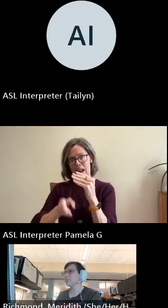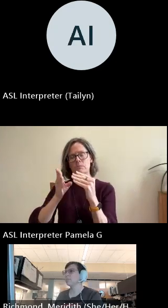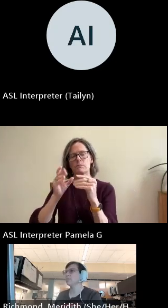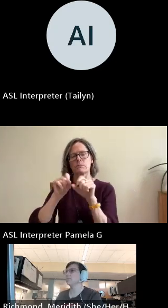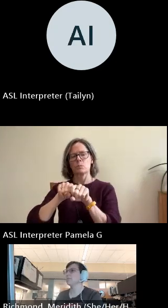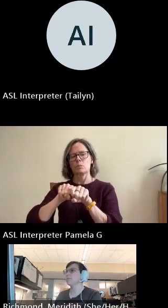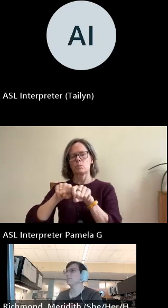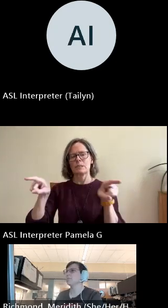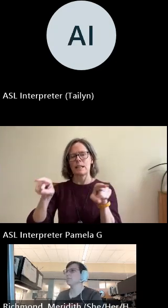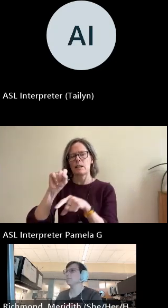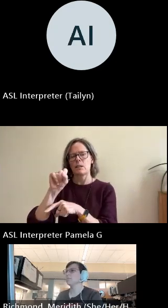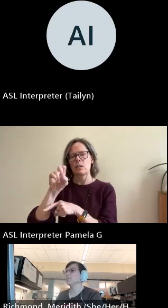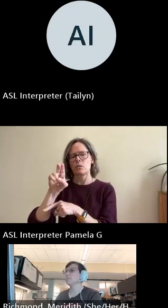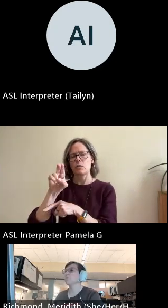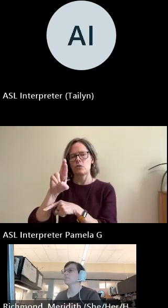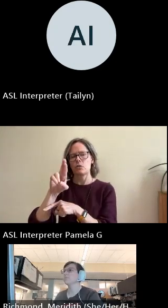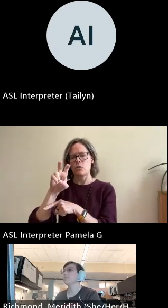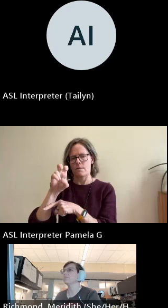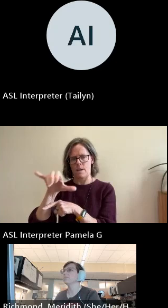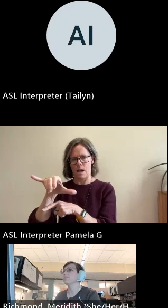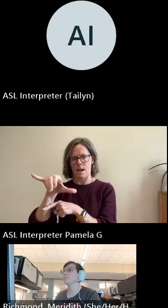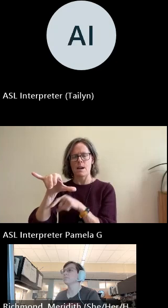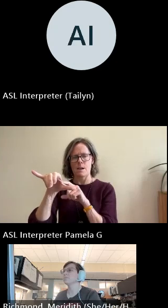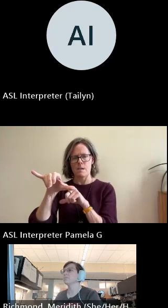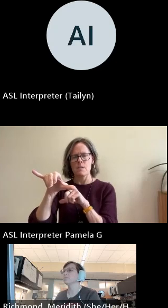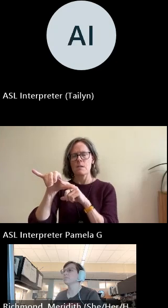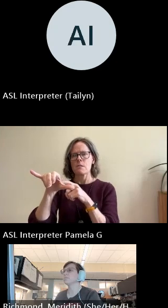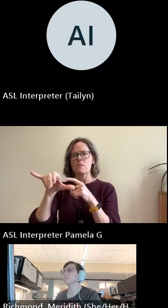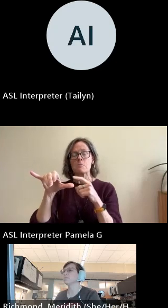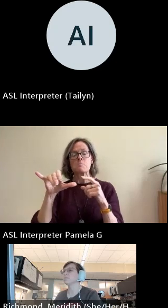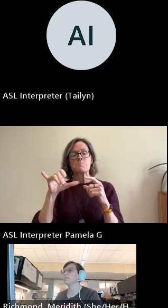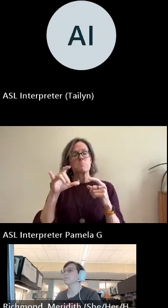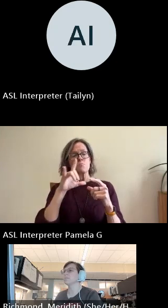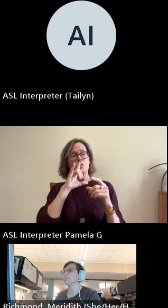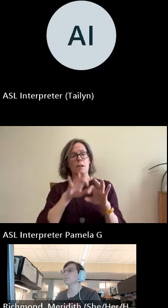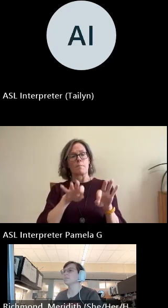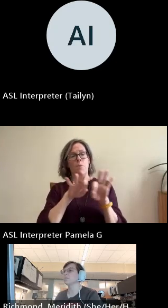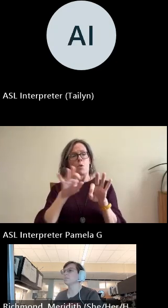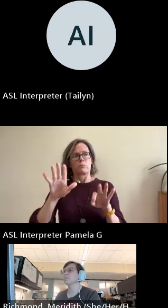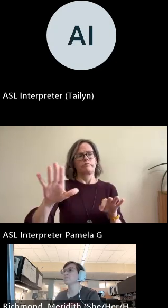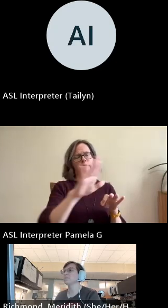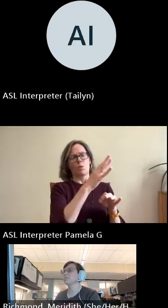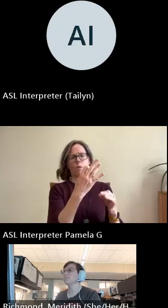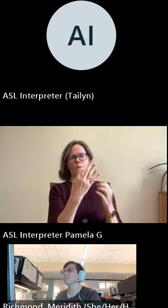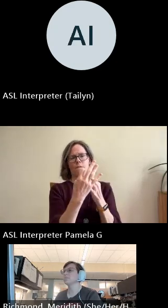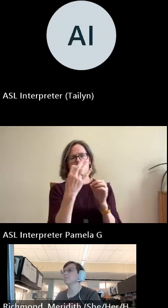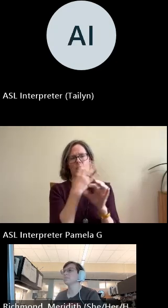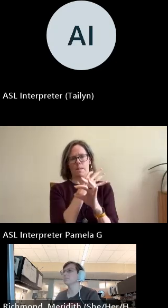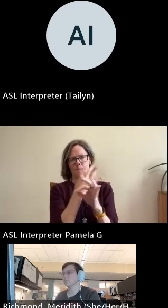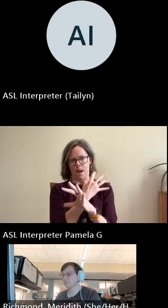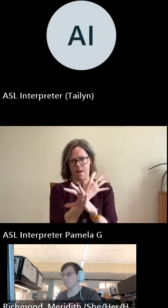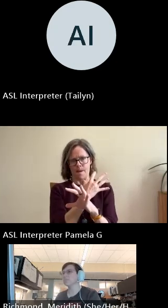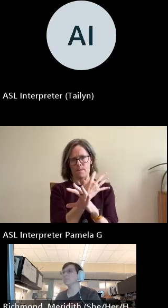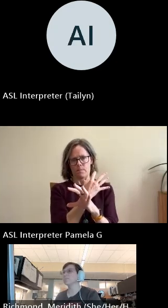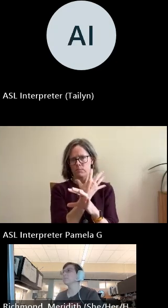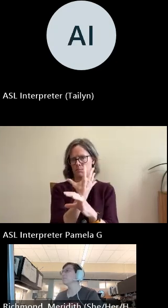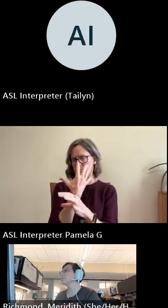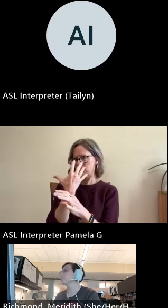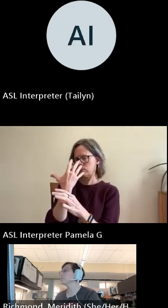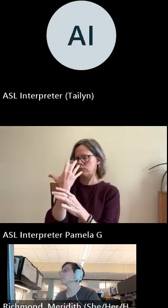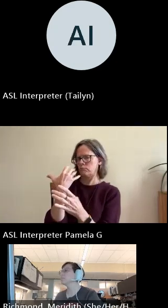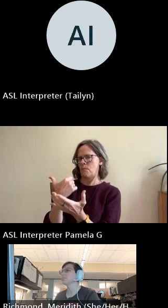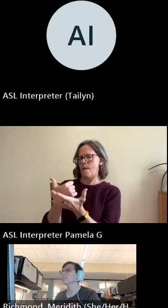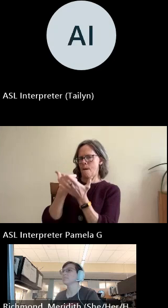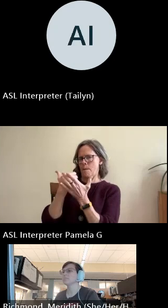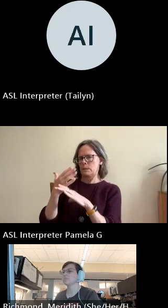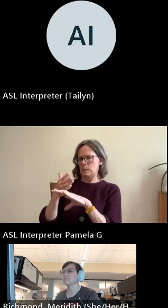that will be an opportunity for us to get feedback from you. And it's also a way for us to connect you with your local leadership, which is a